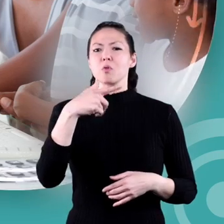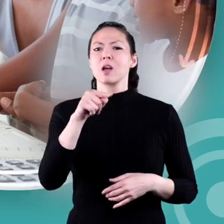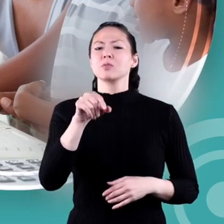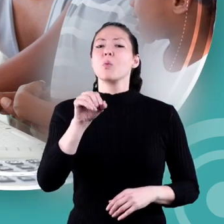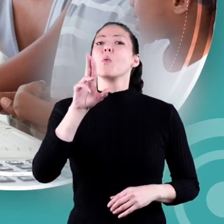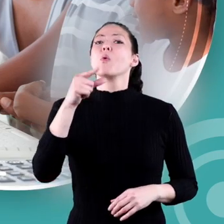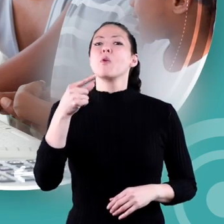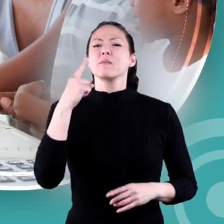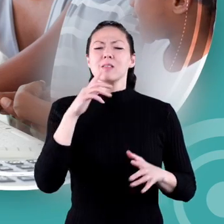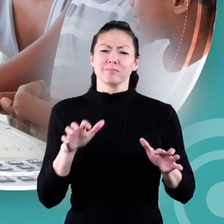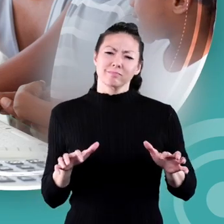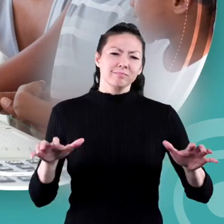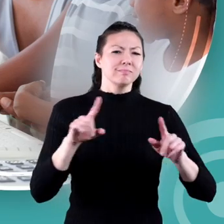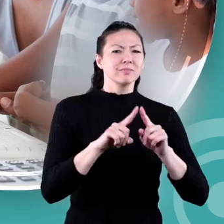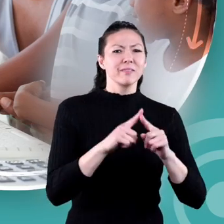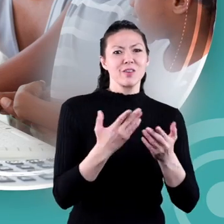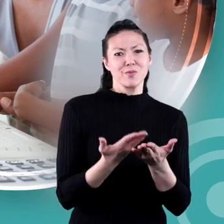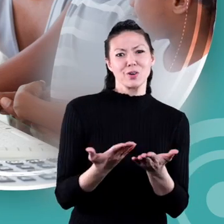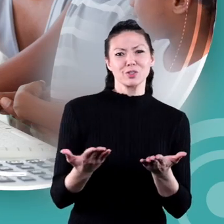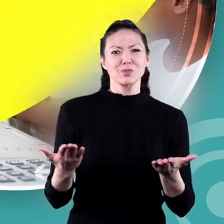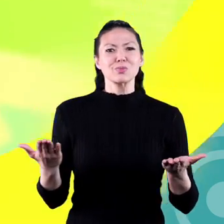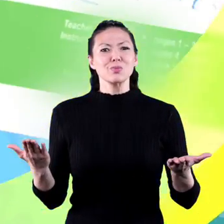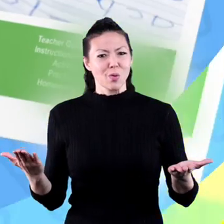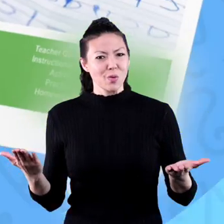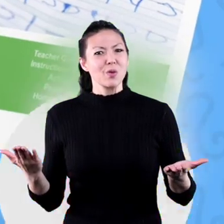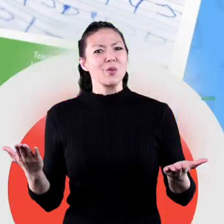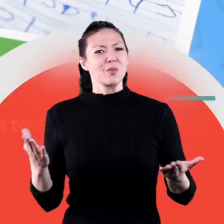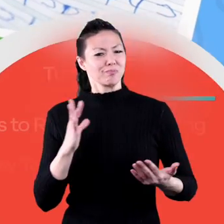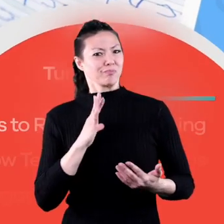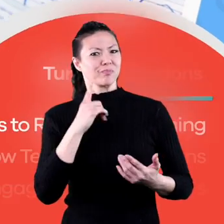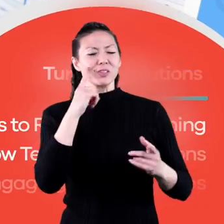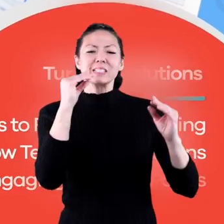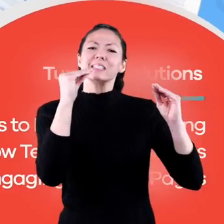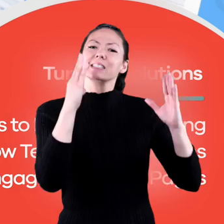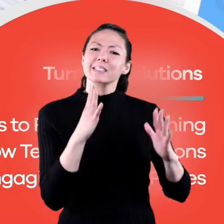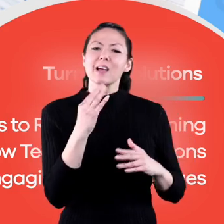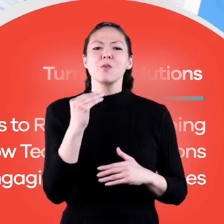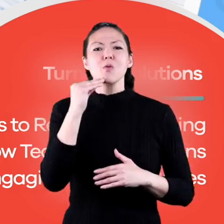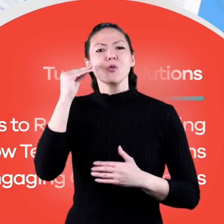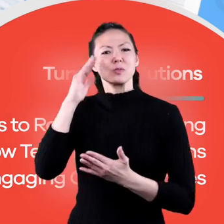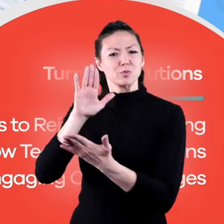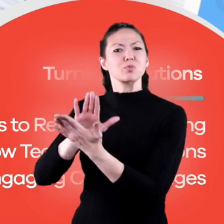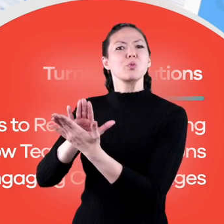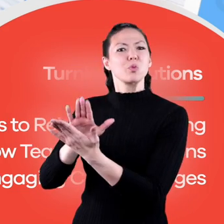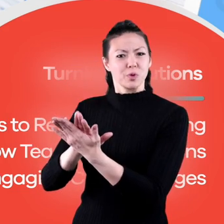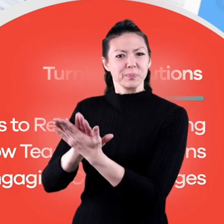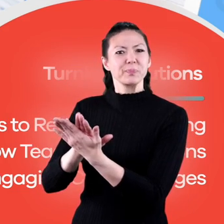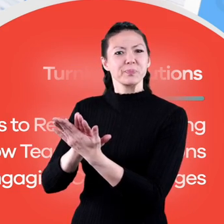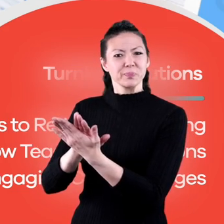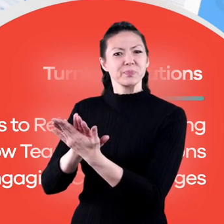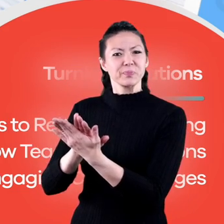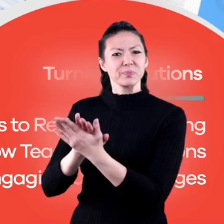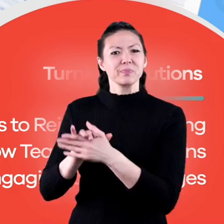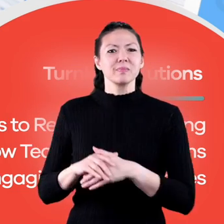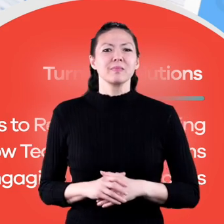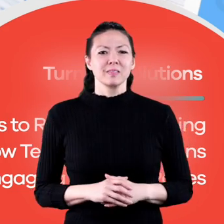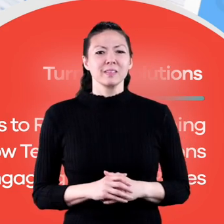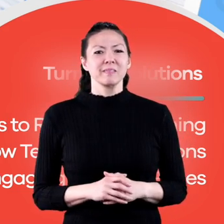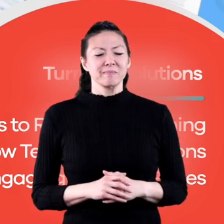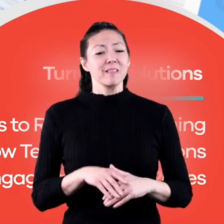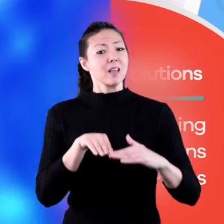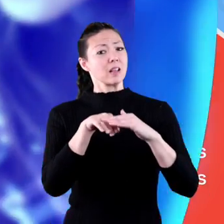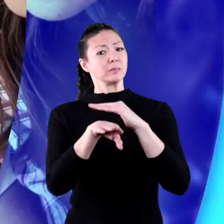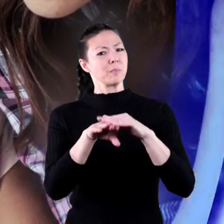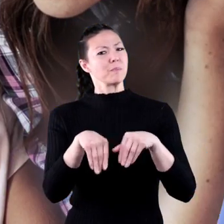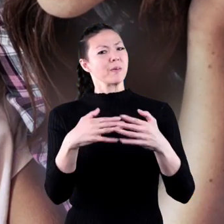learnbright.org. For thousands of free resources and turnkey solutions for teachers and homeschoolers.